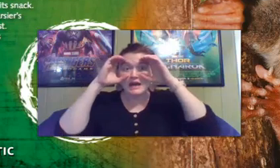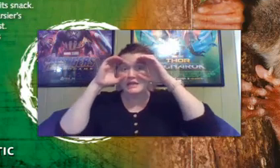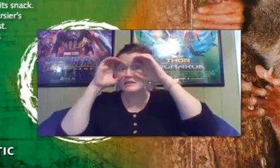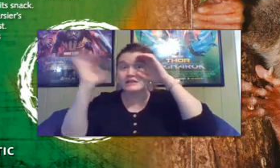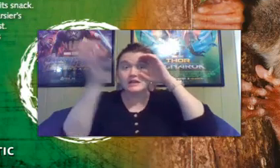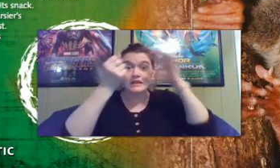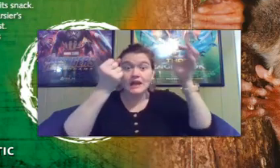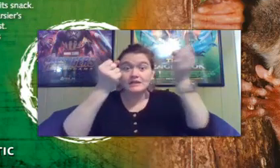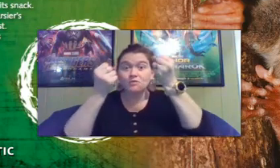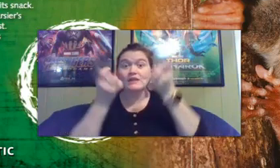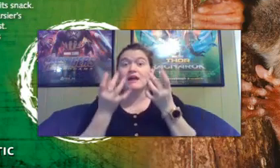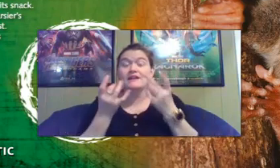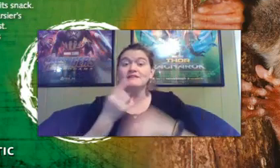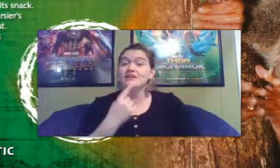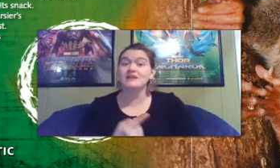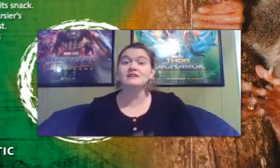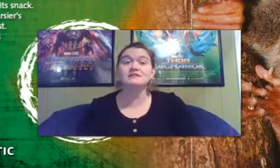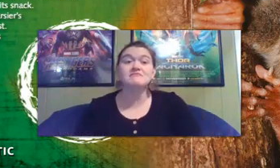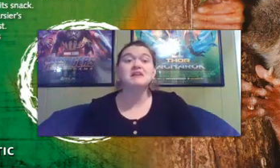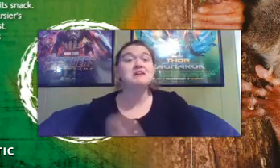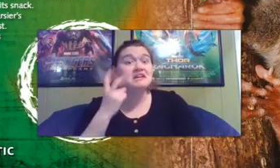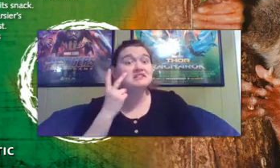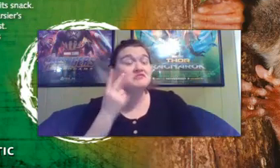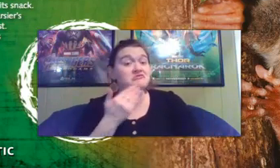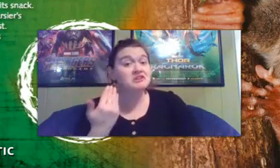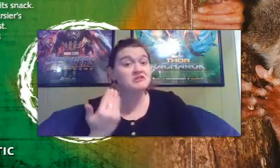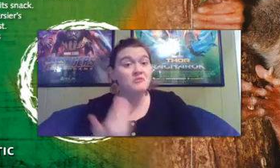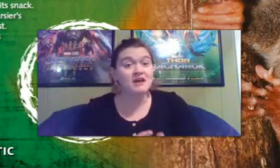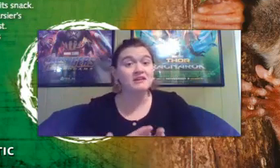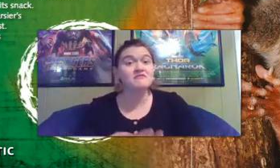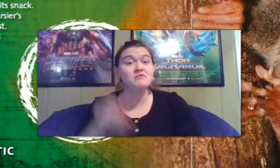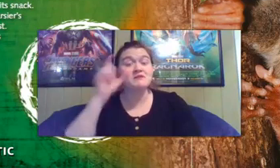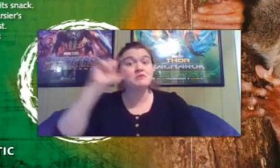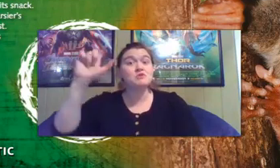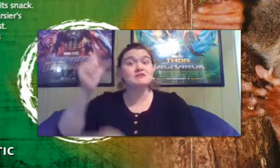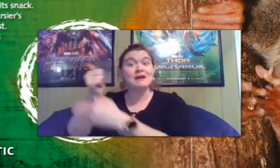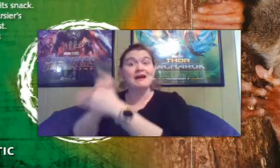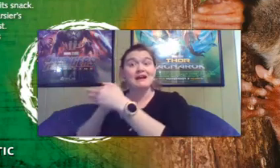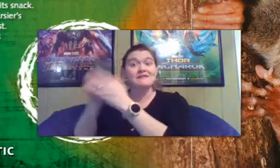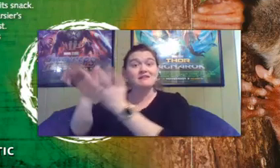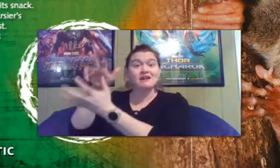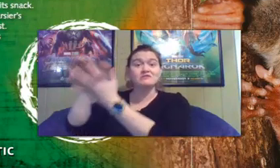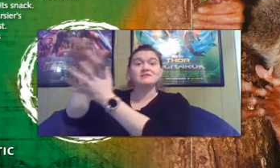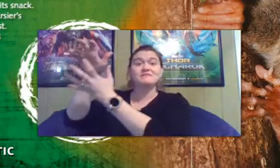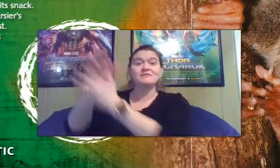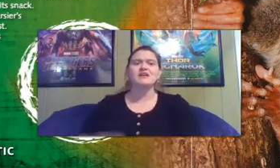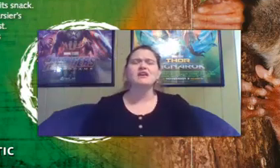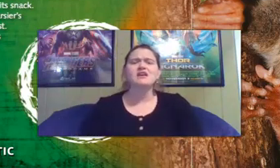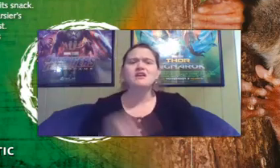giant eyes collect what light that there is. It can see really well even when the moon is behind the